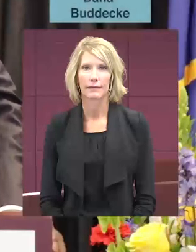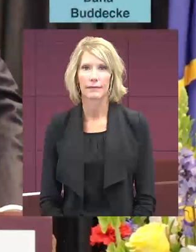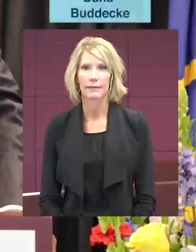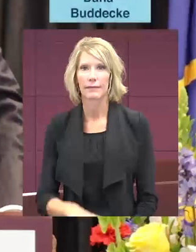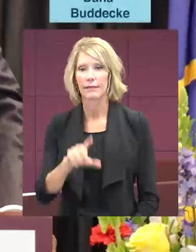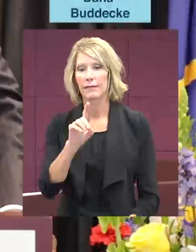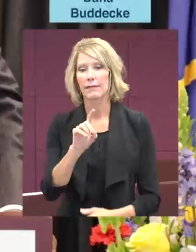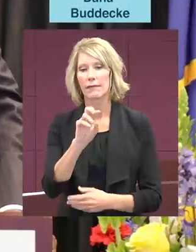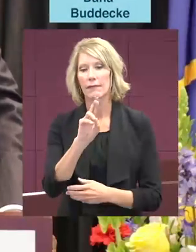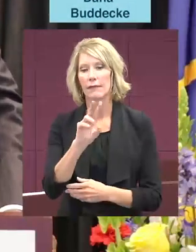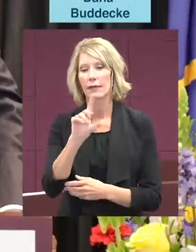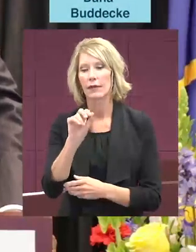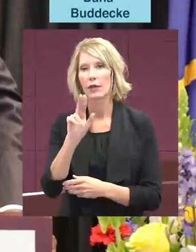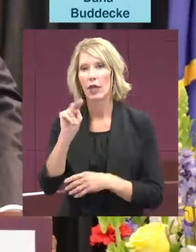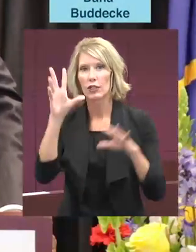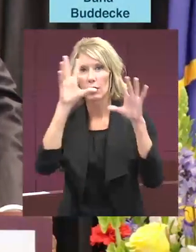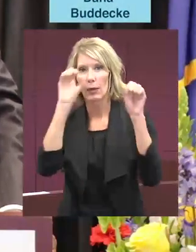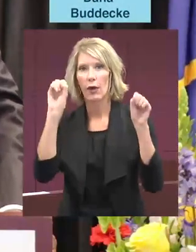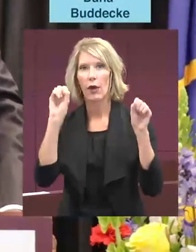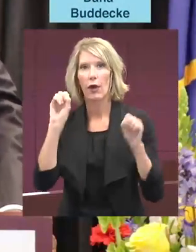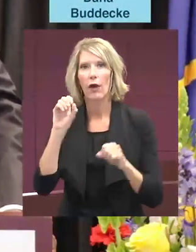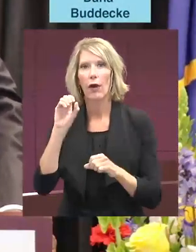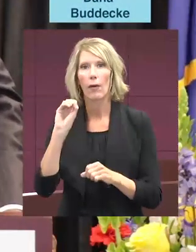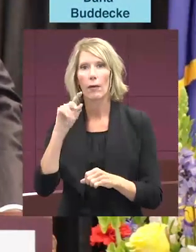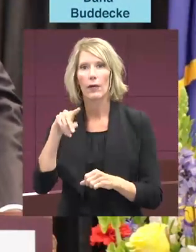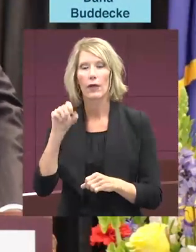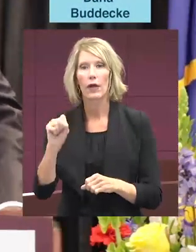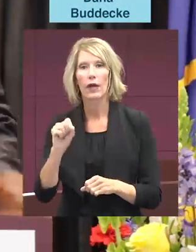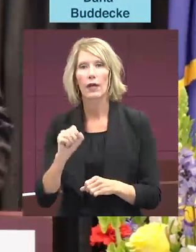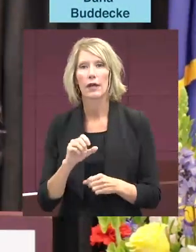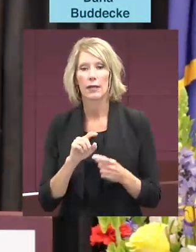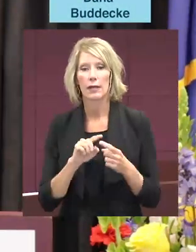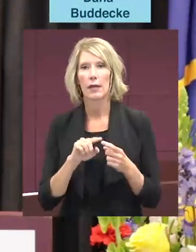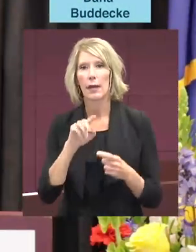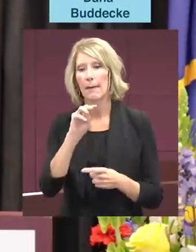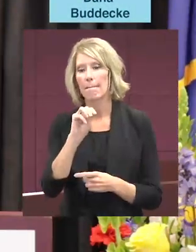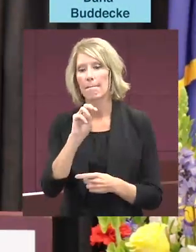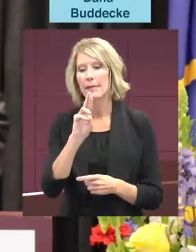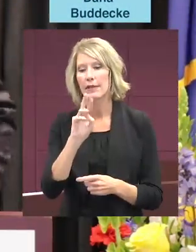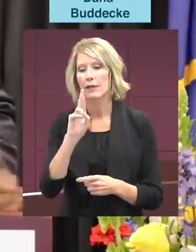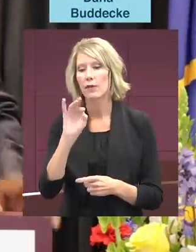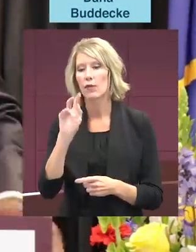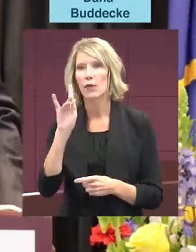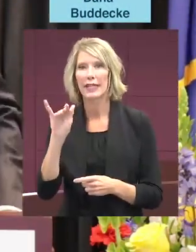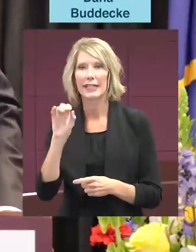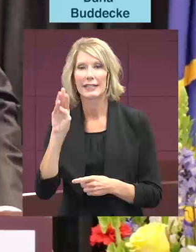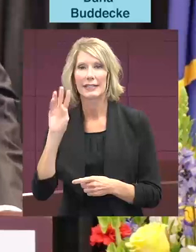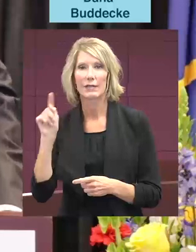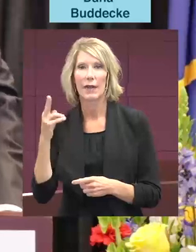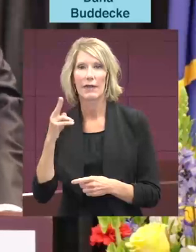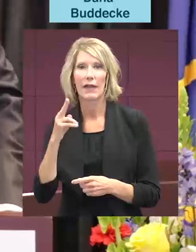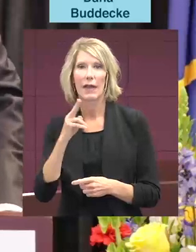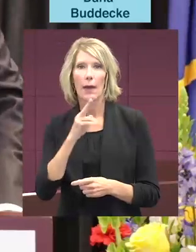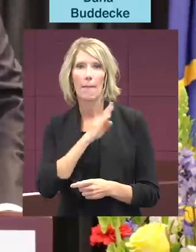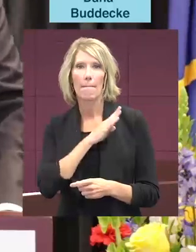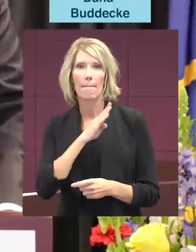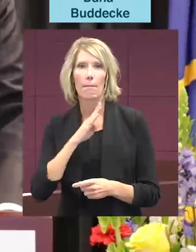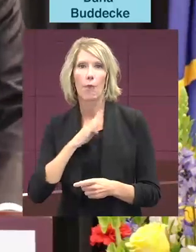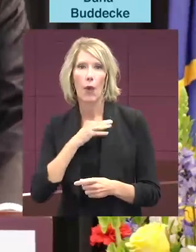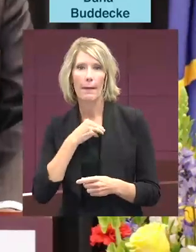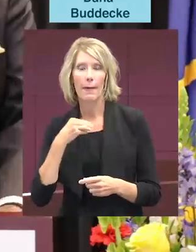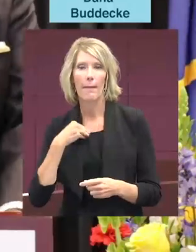Dr. Logan, Superintendent of Omaha Public Schools, Mr. Ricky Smith, board member, fellow